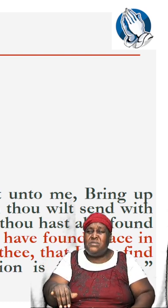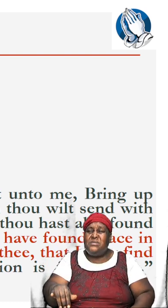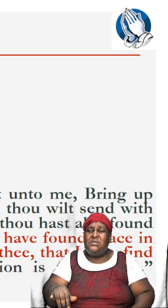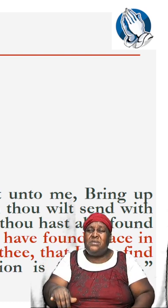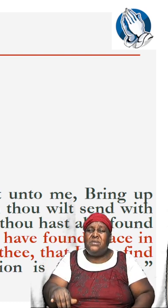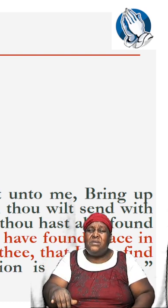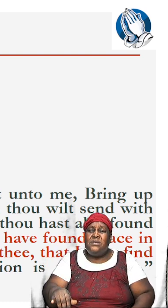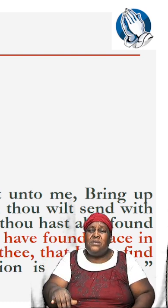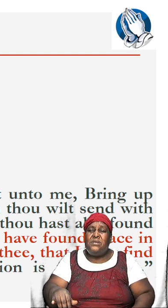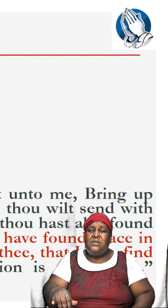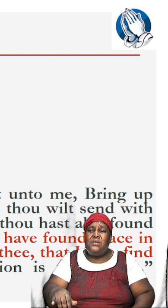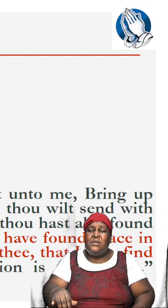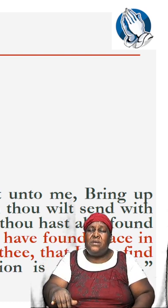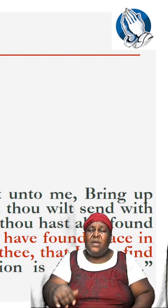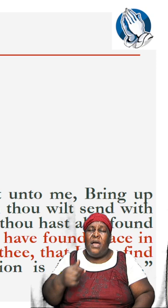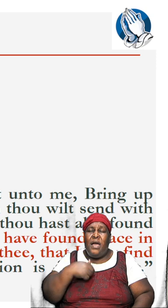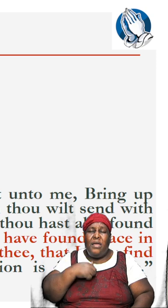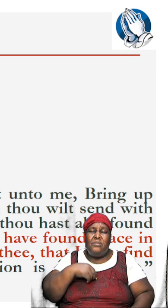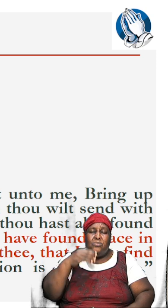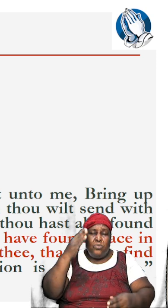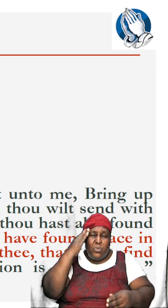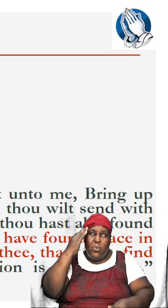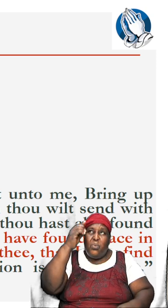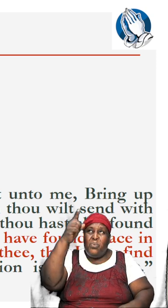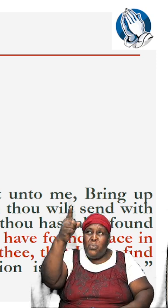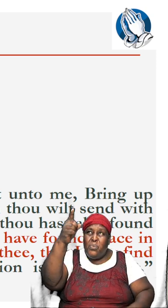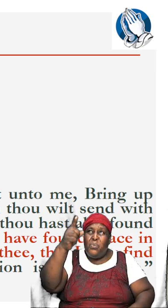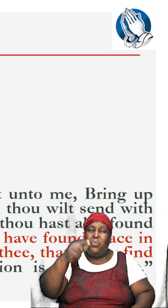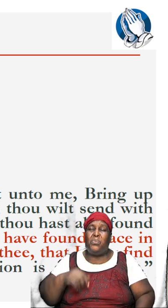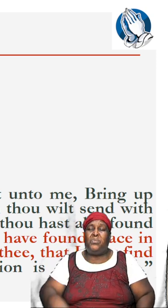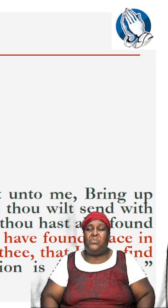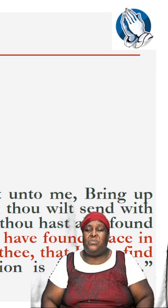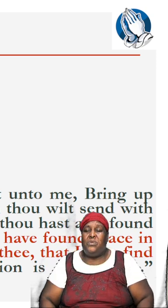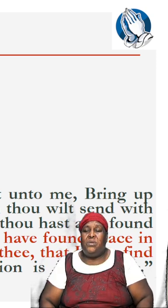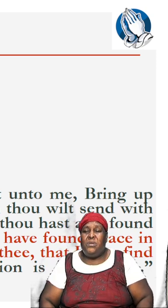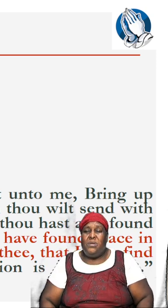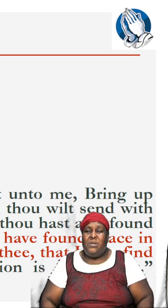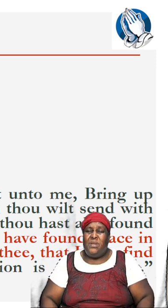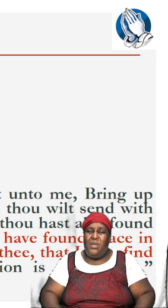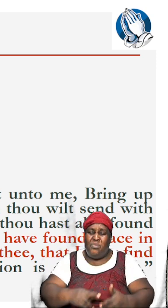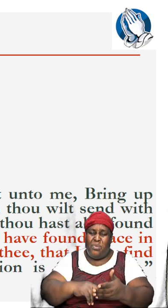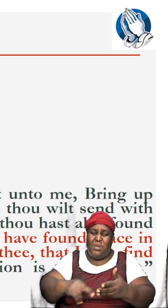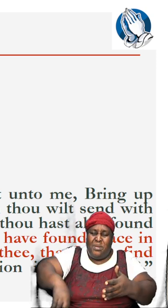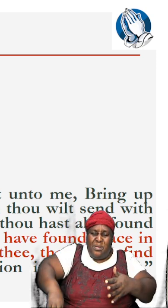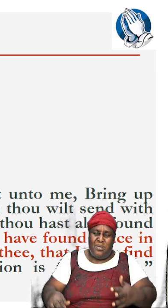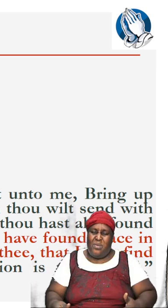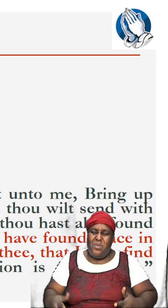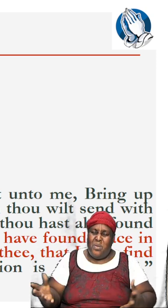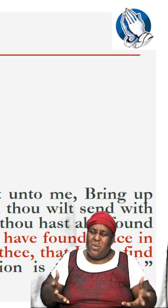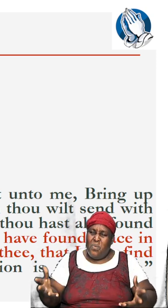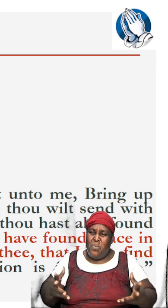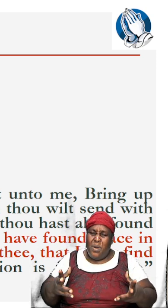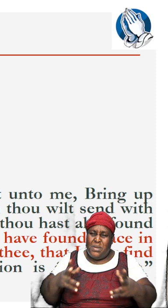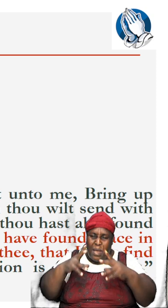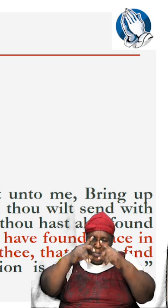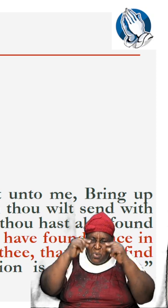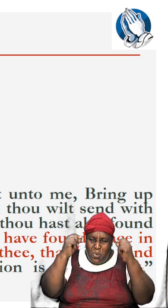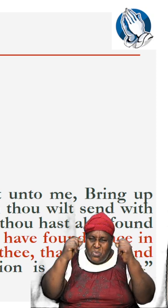know thee." And when I read that, I was saying, what is Moses actually